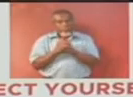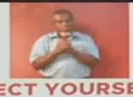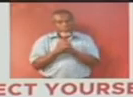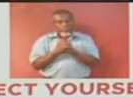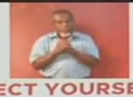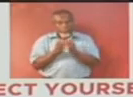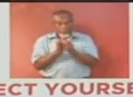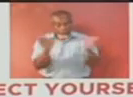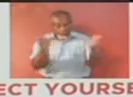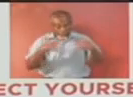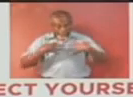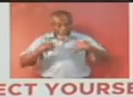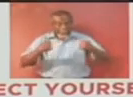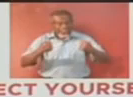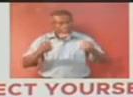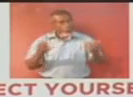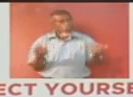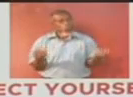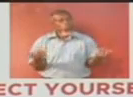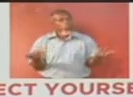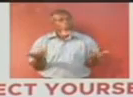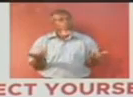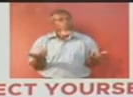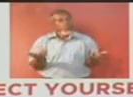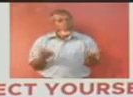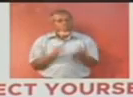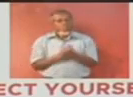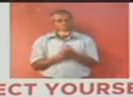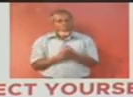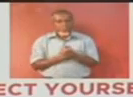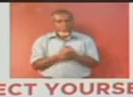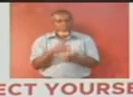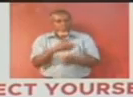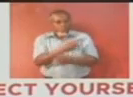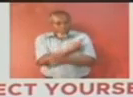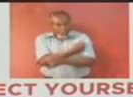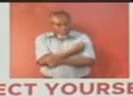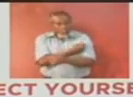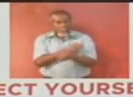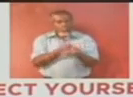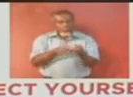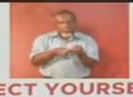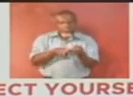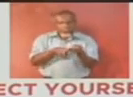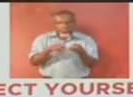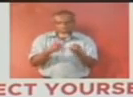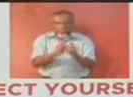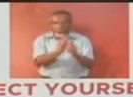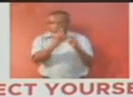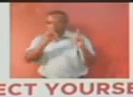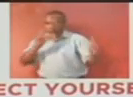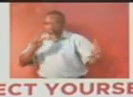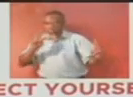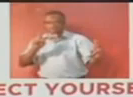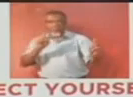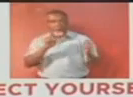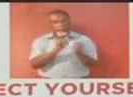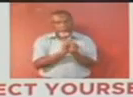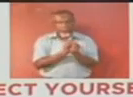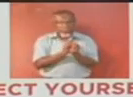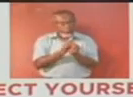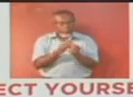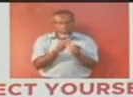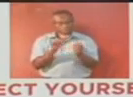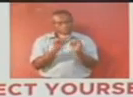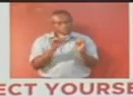beyond vaccination continues to include the sanitization measures, the physical distancing measures, the avoidance of gatherings,